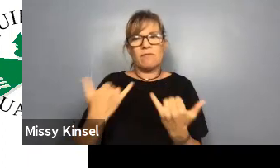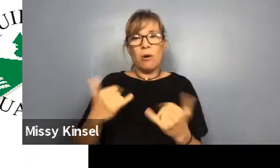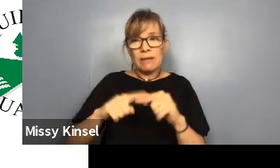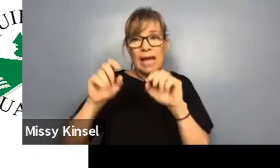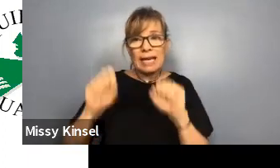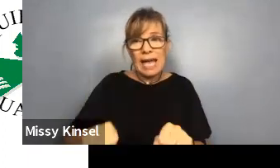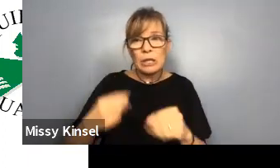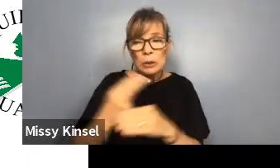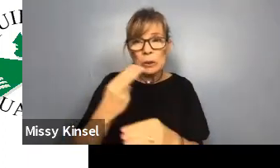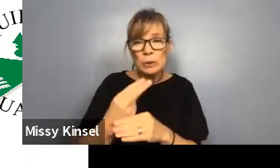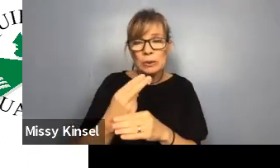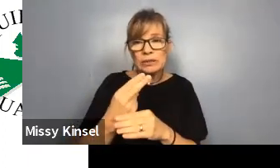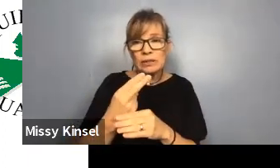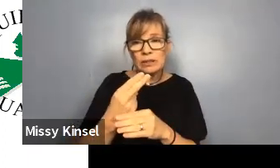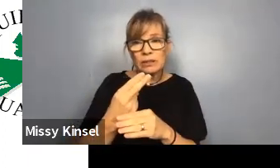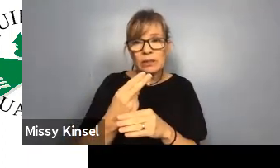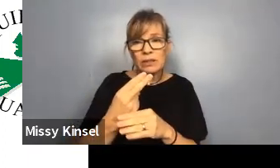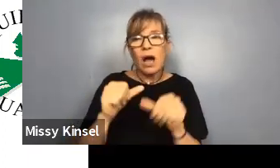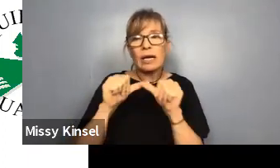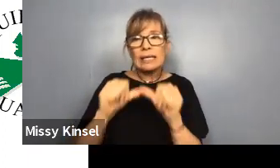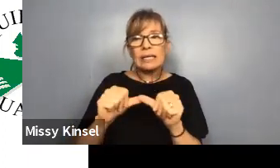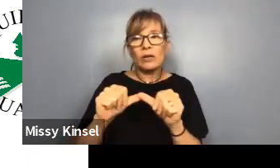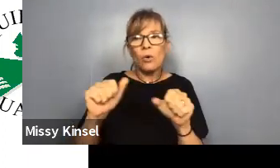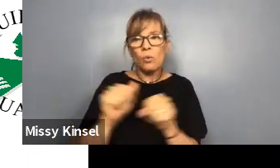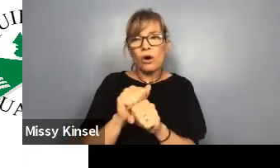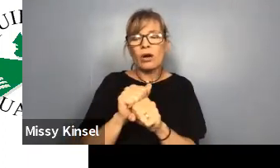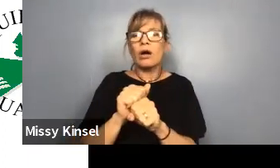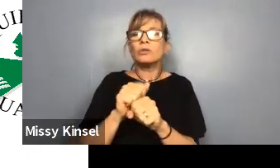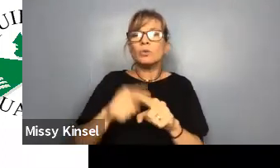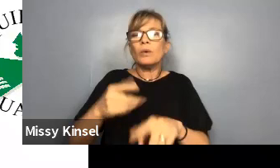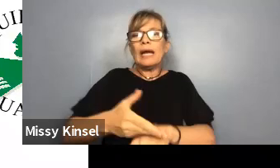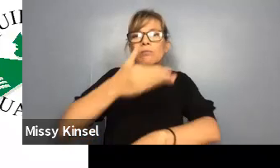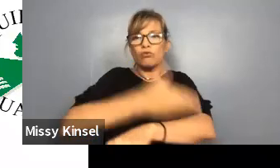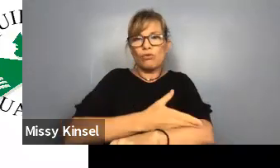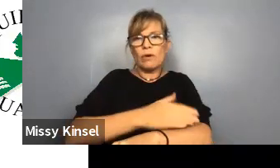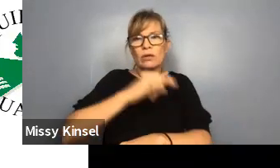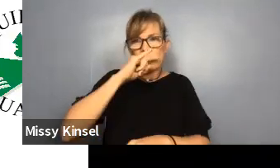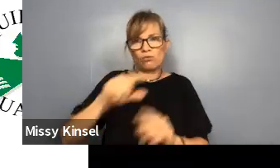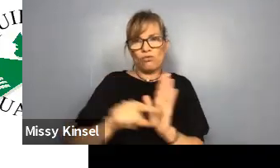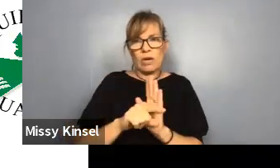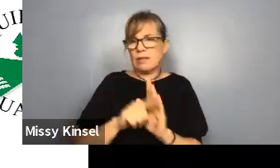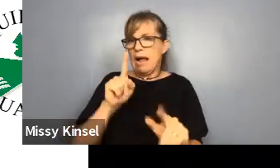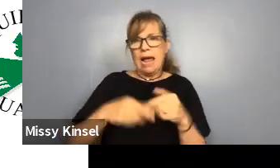can use continued work through remote learning to improve your child's grade.